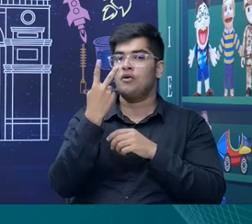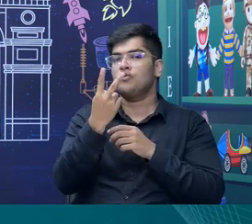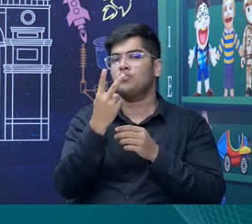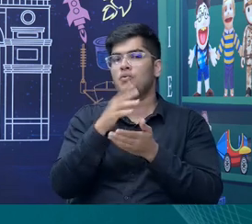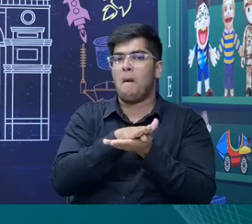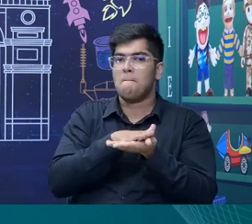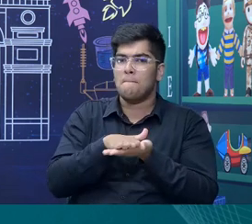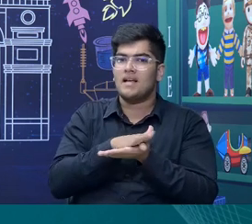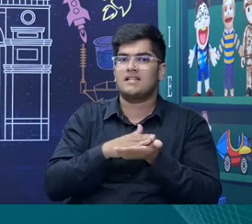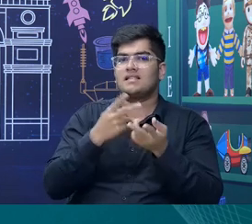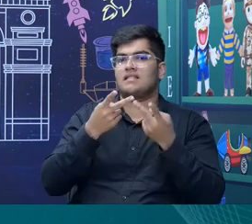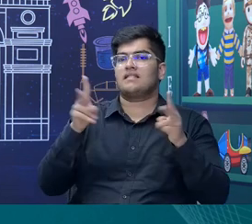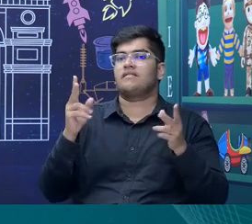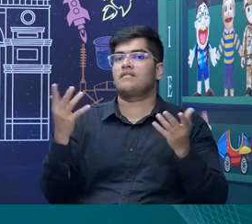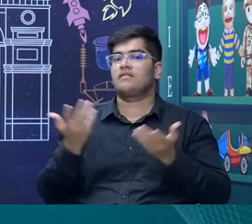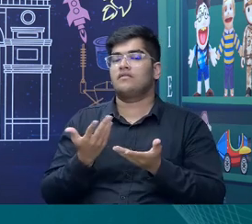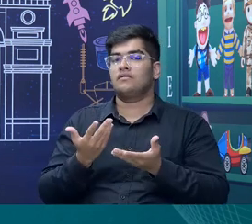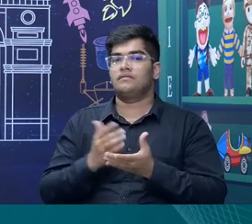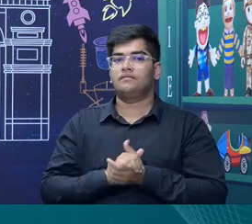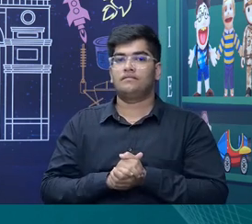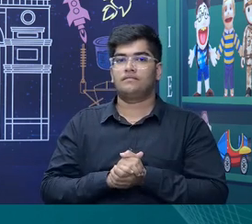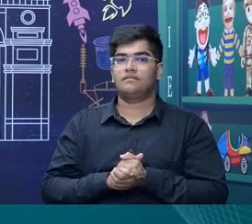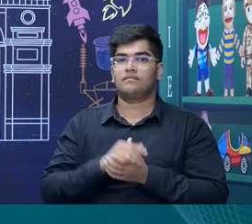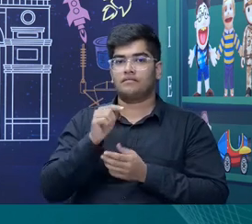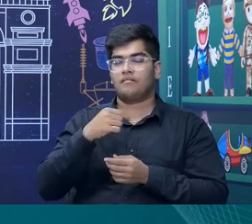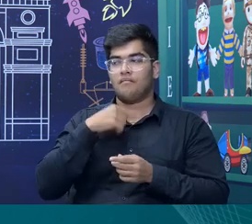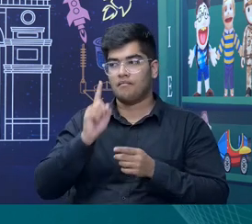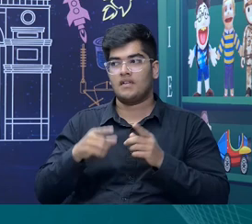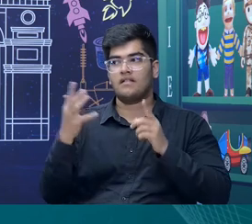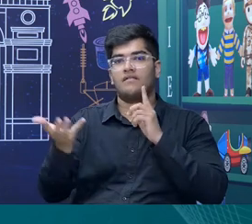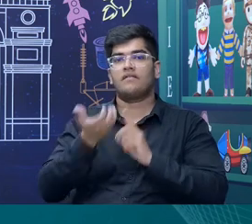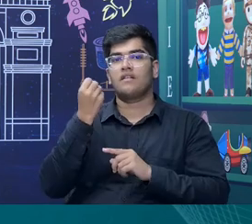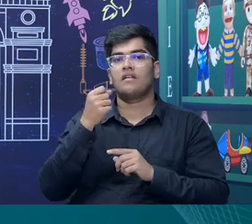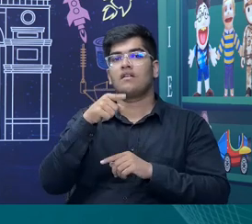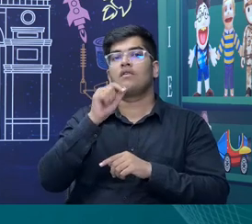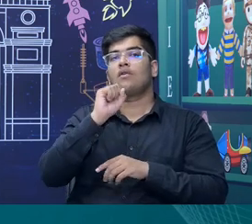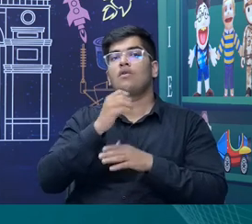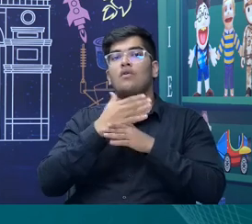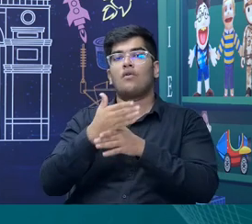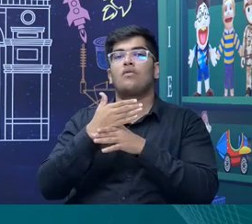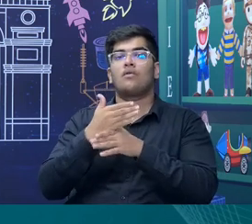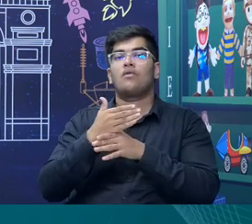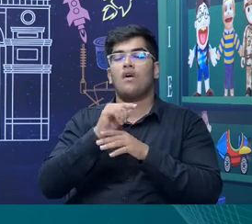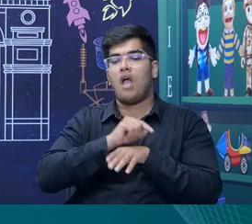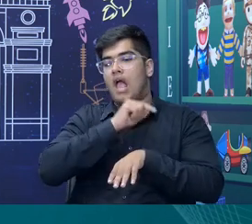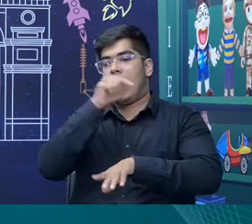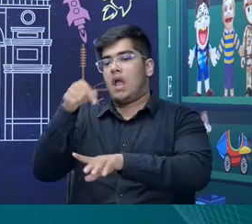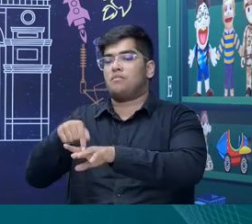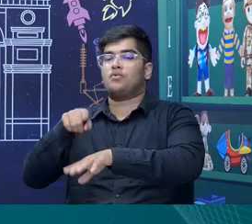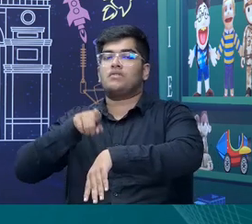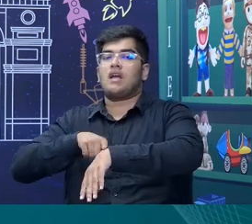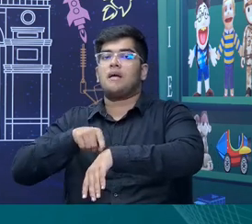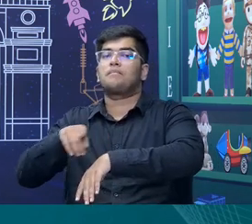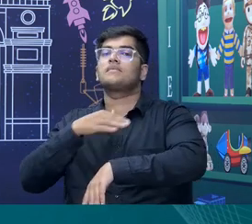differences the first is that we have to find out his share up to that date of